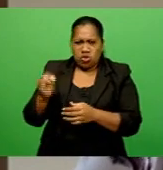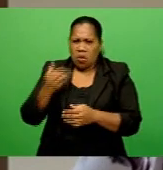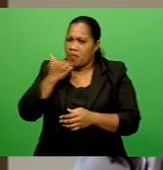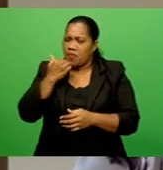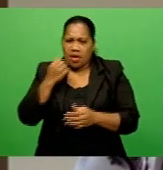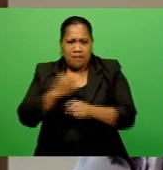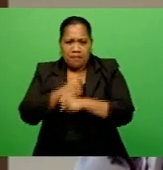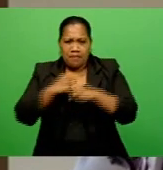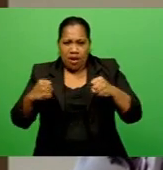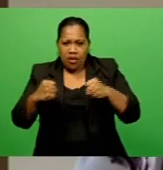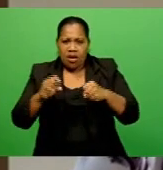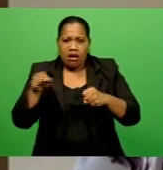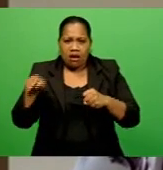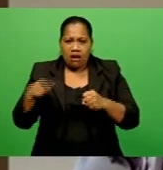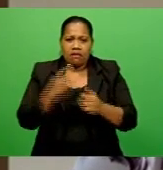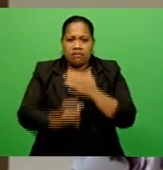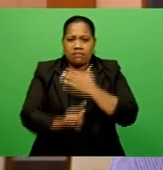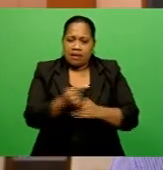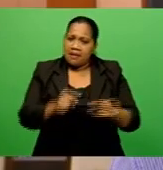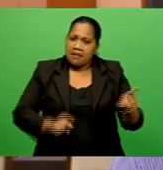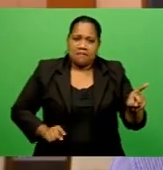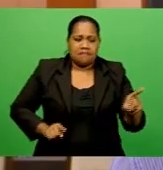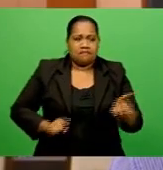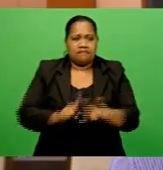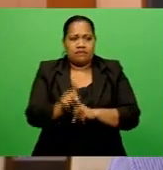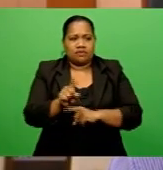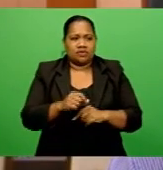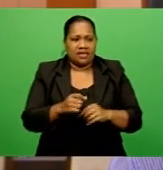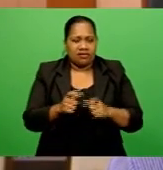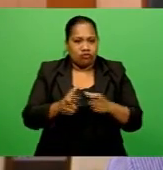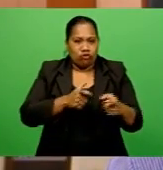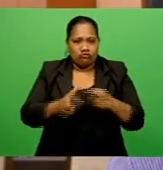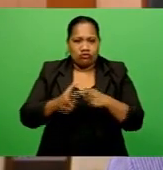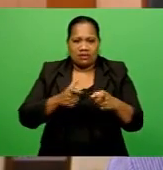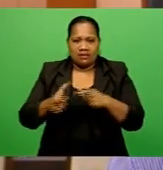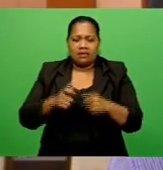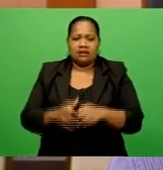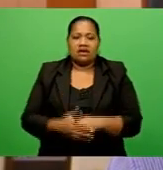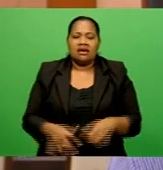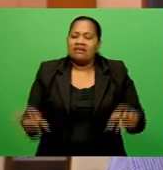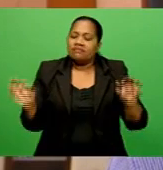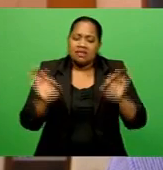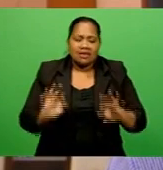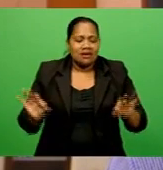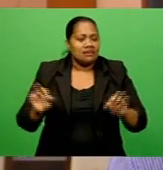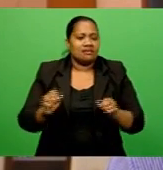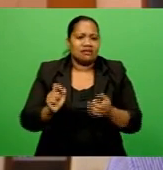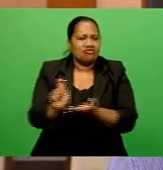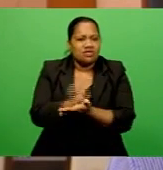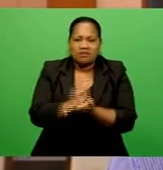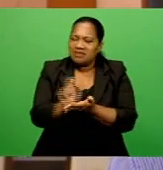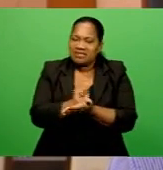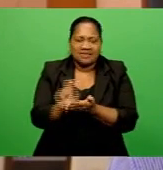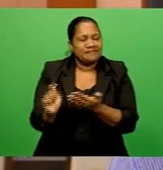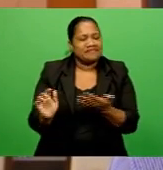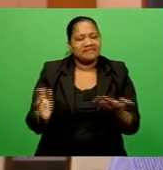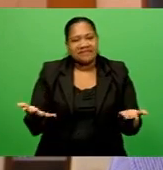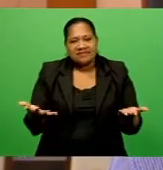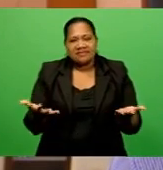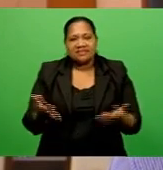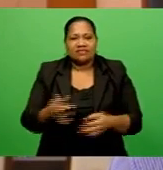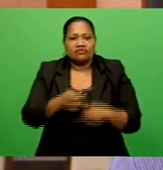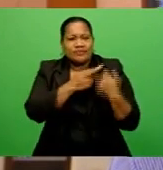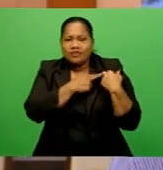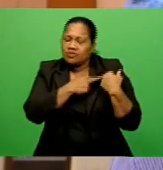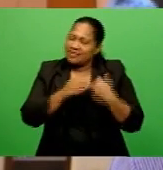sole signatory to all checks. There's been lack of transparency, lack of accountability, and I've also noticed